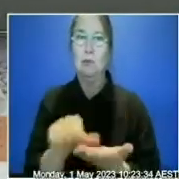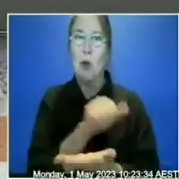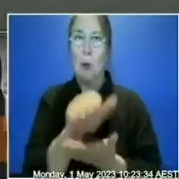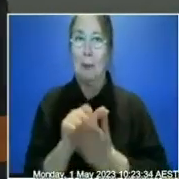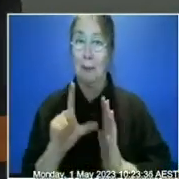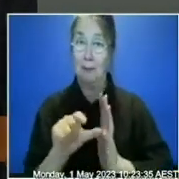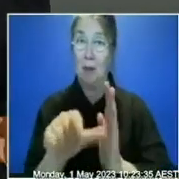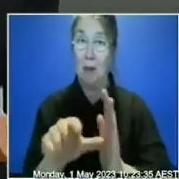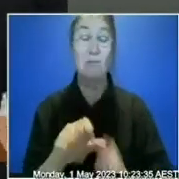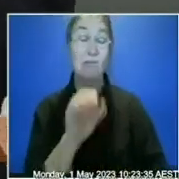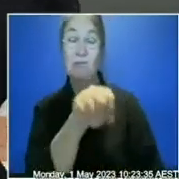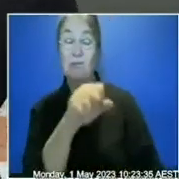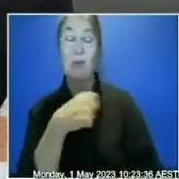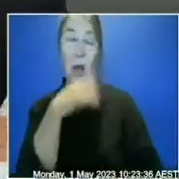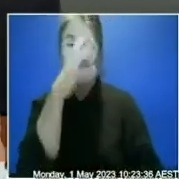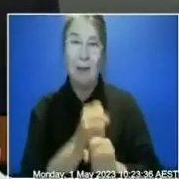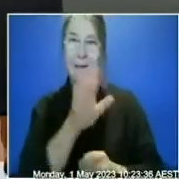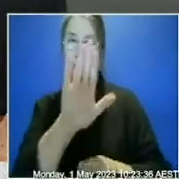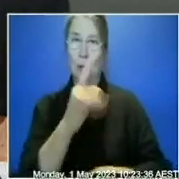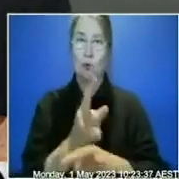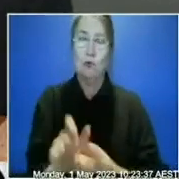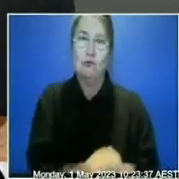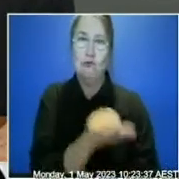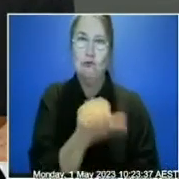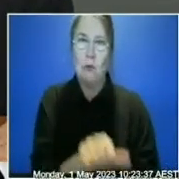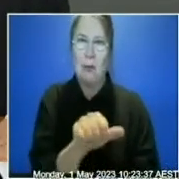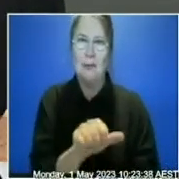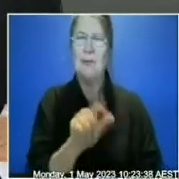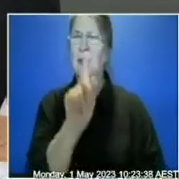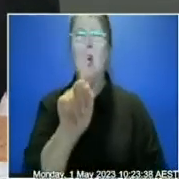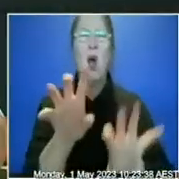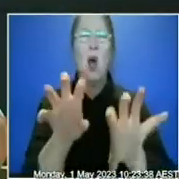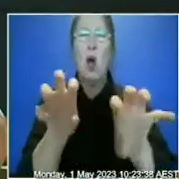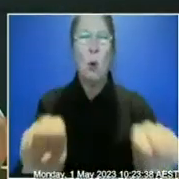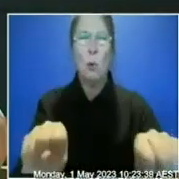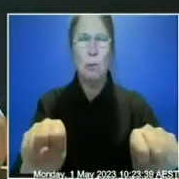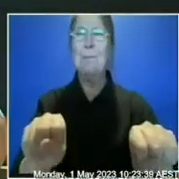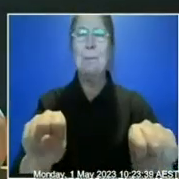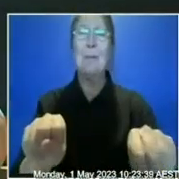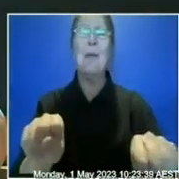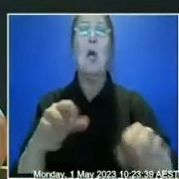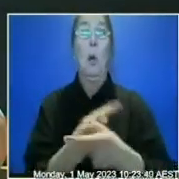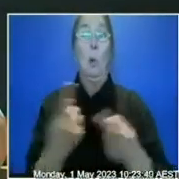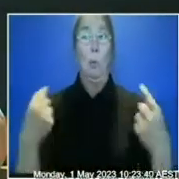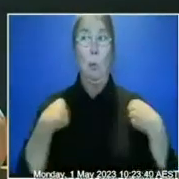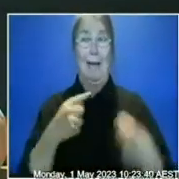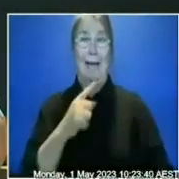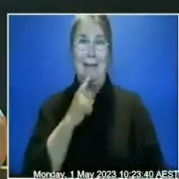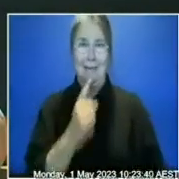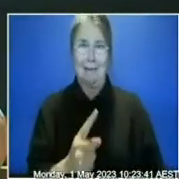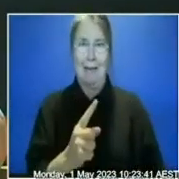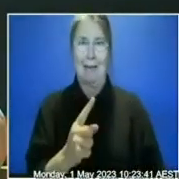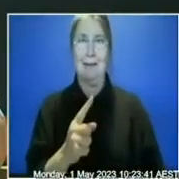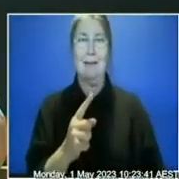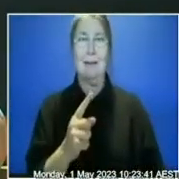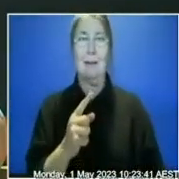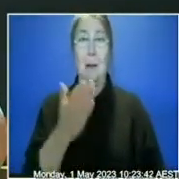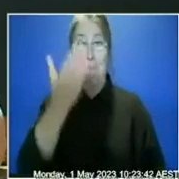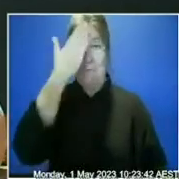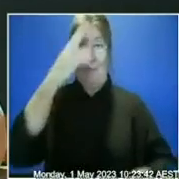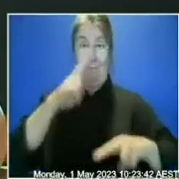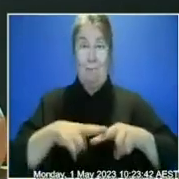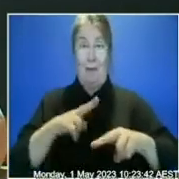Basically, we're saying that parents can't get their children back if they can't access drug and alcohol rehab or detox or whatever